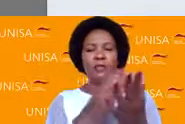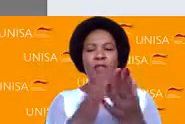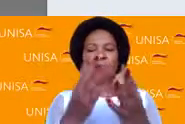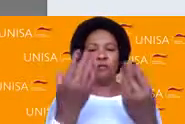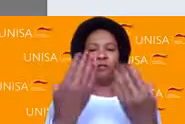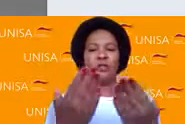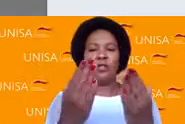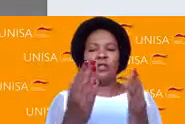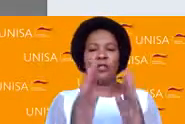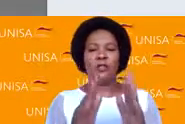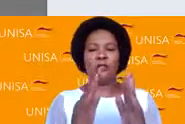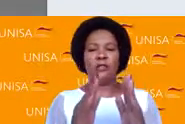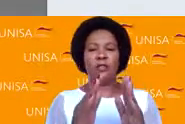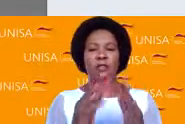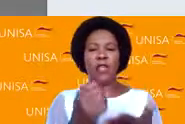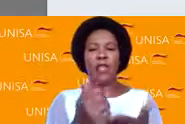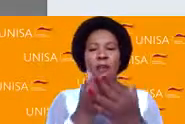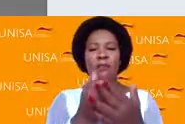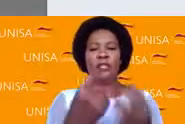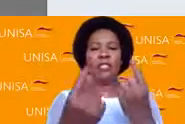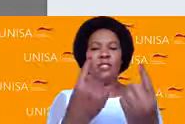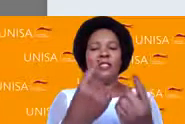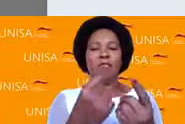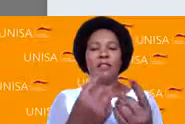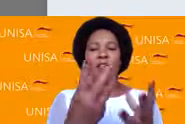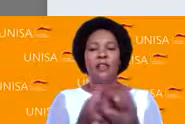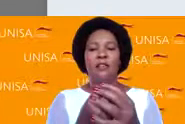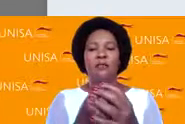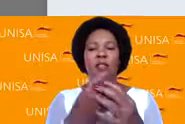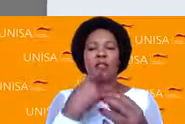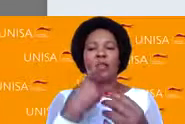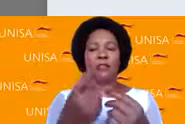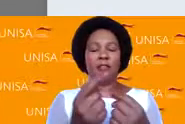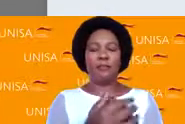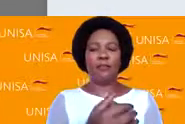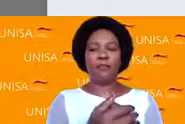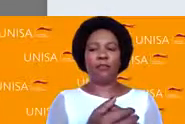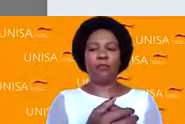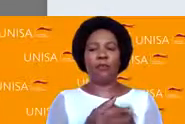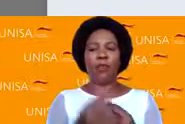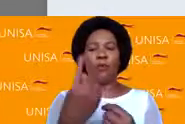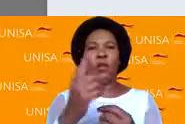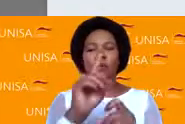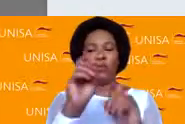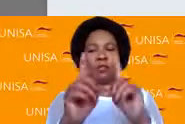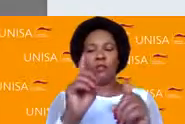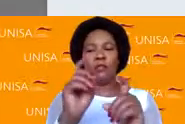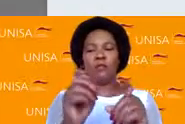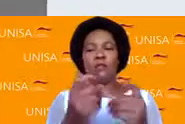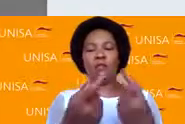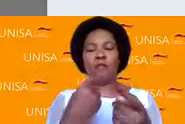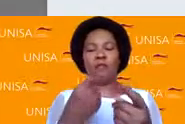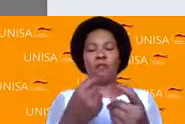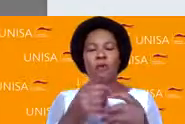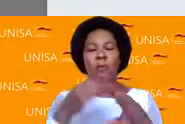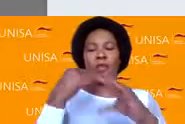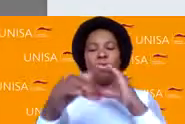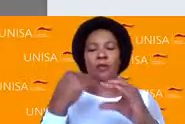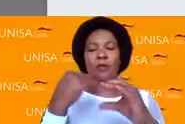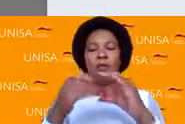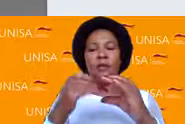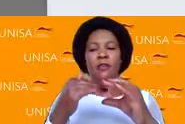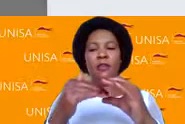are actually helping each other with the answers. One question that came through via email is,